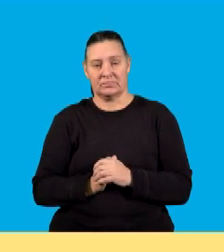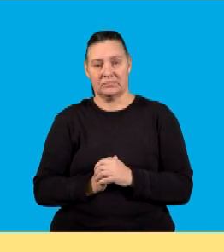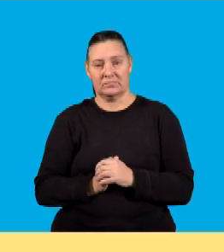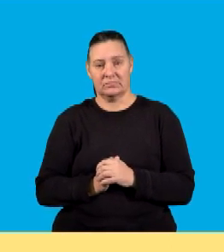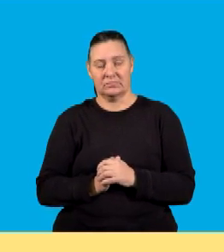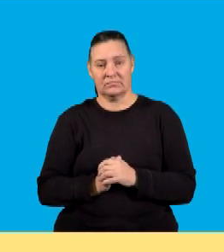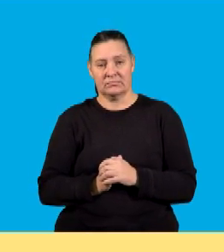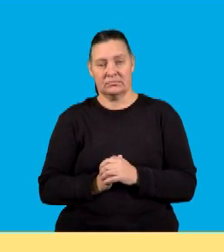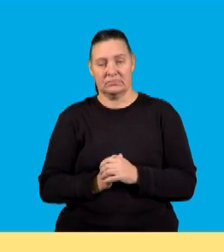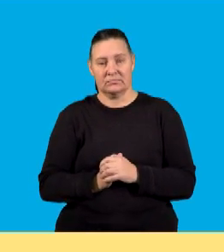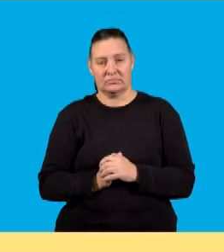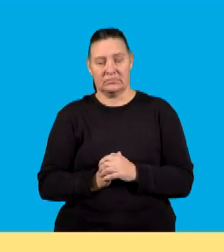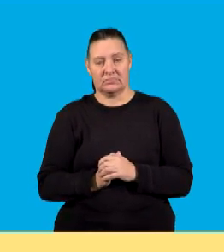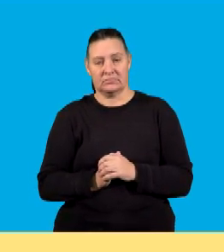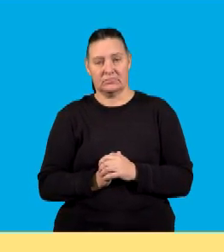within